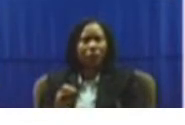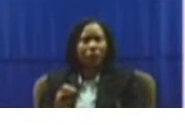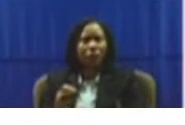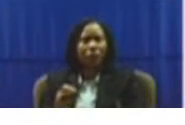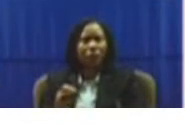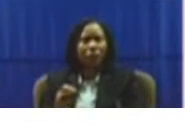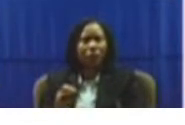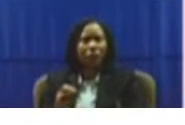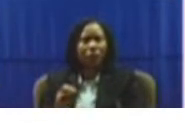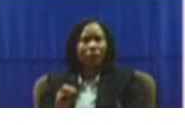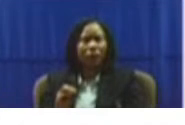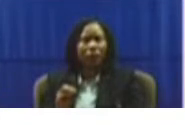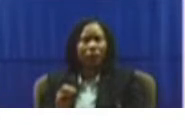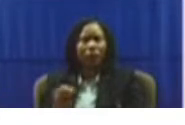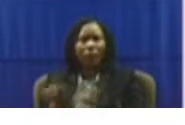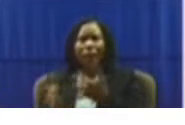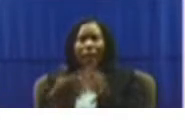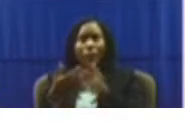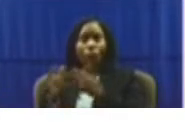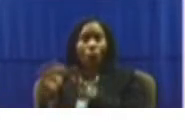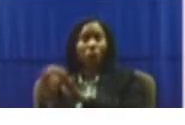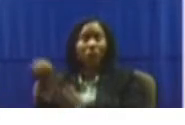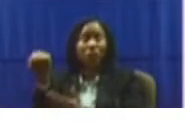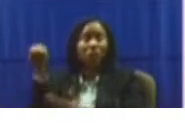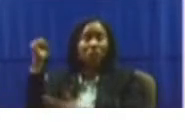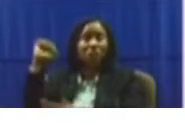Are there any objections?